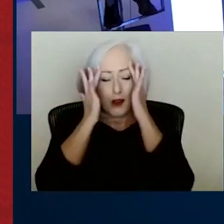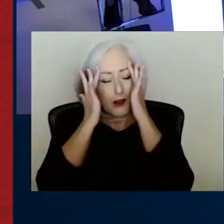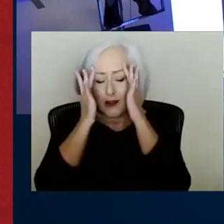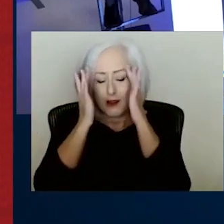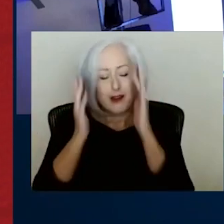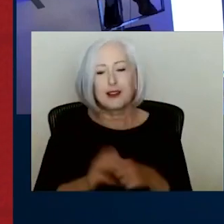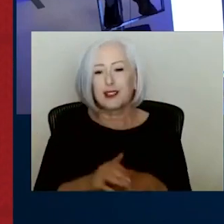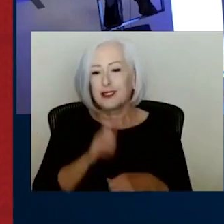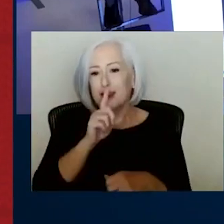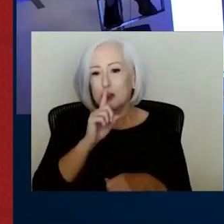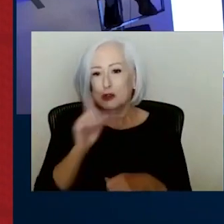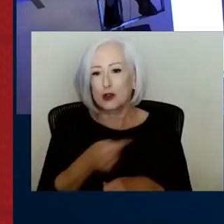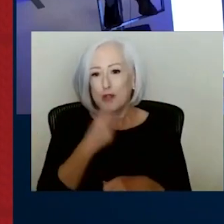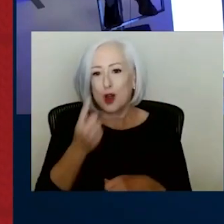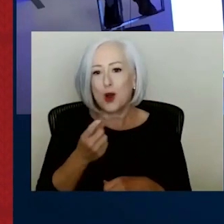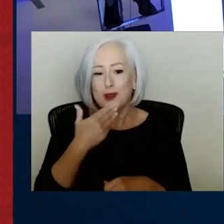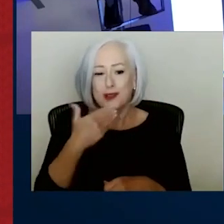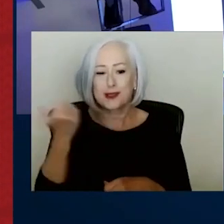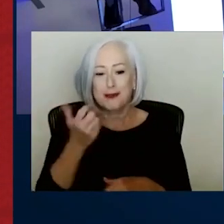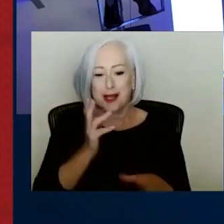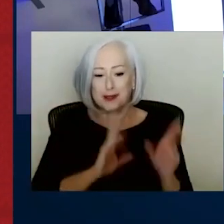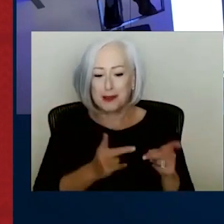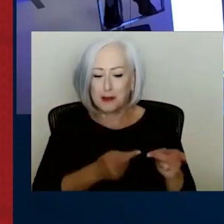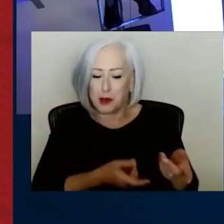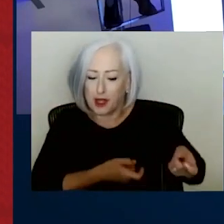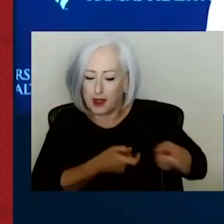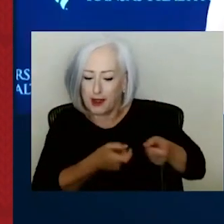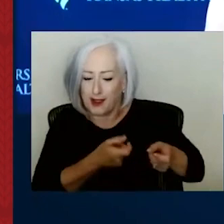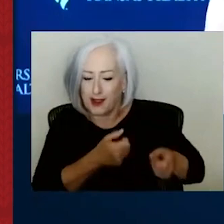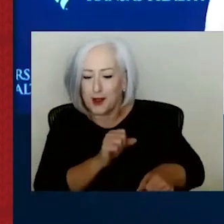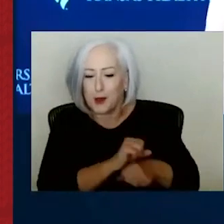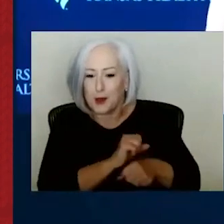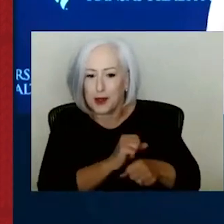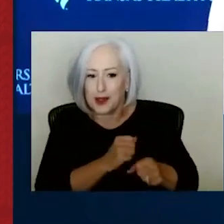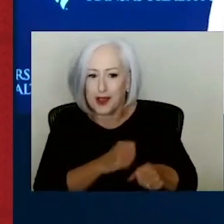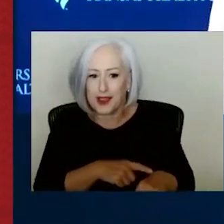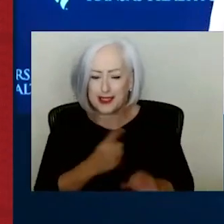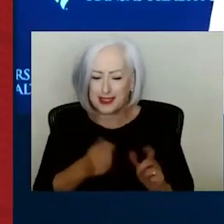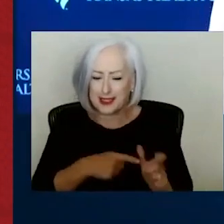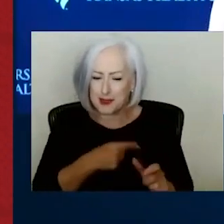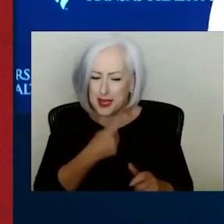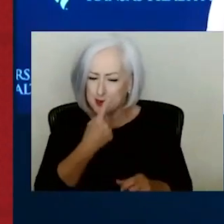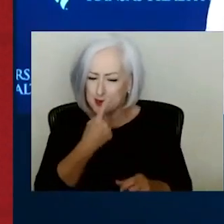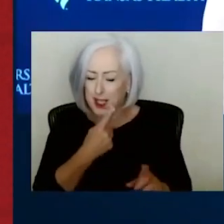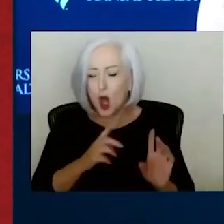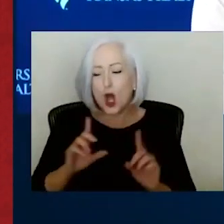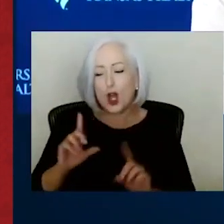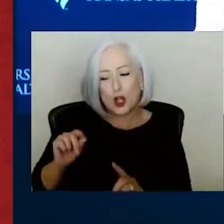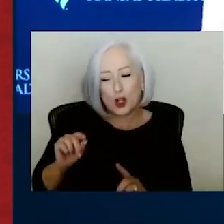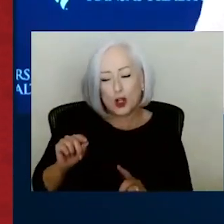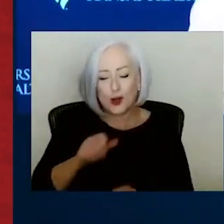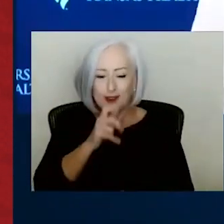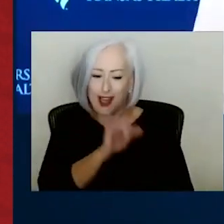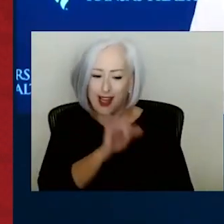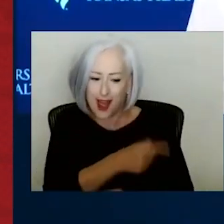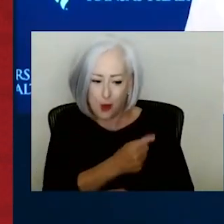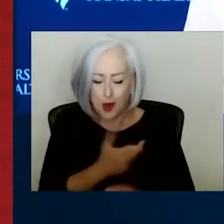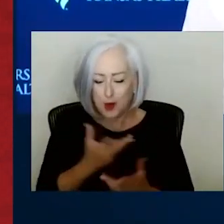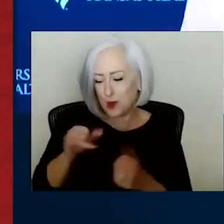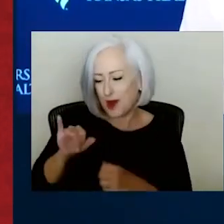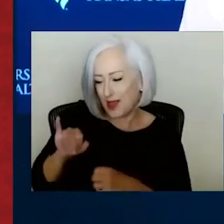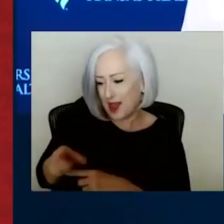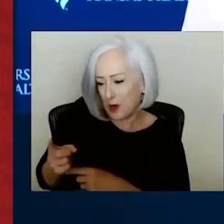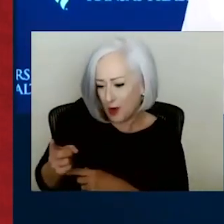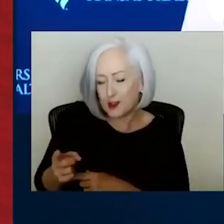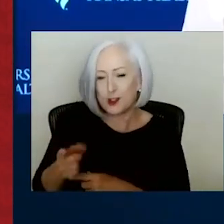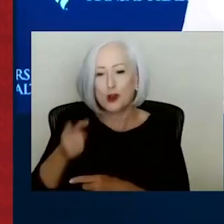most straightforward folks. It was a little shady there at times. And you always said, no, not that one, this one. And it turned out to be very true. So thank you for